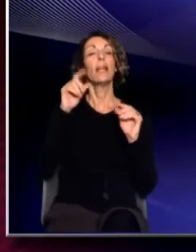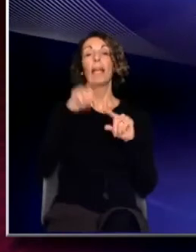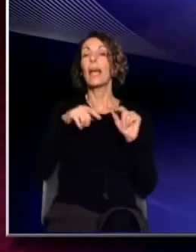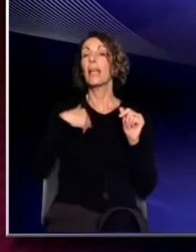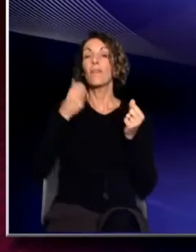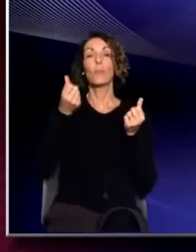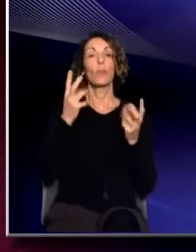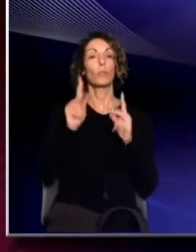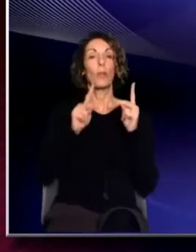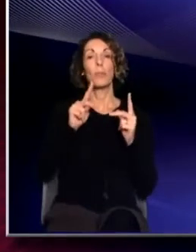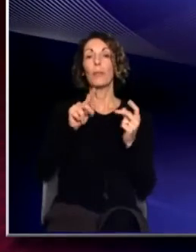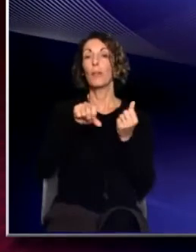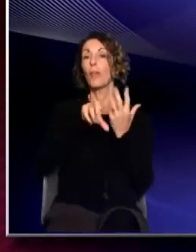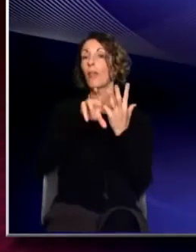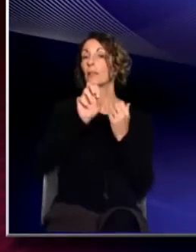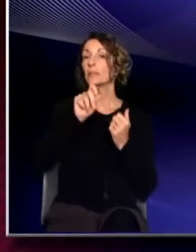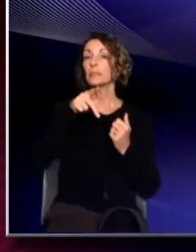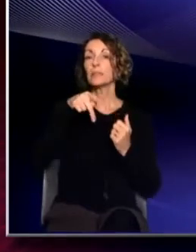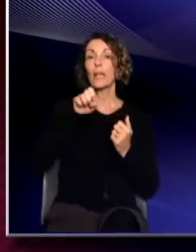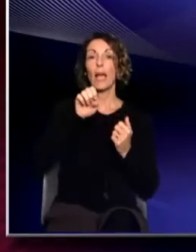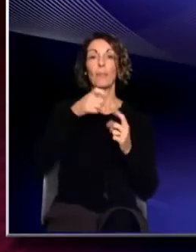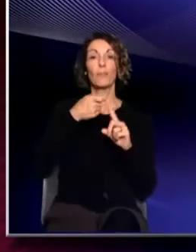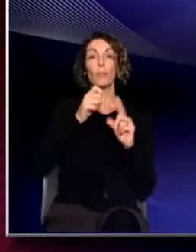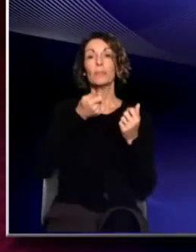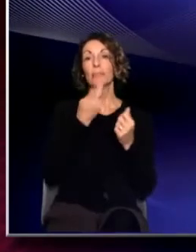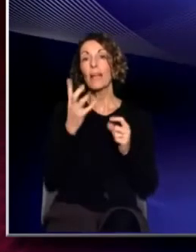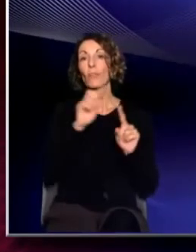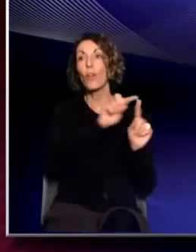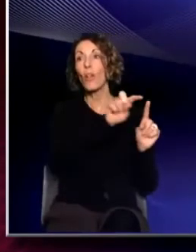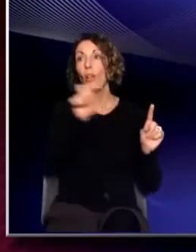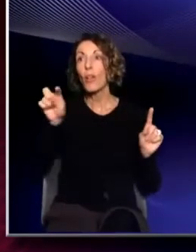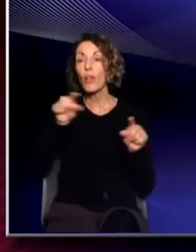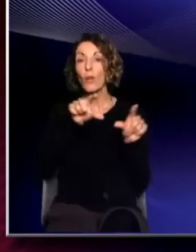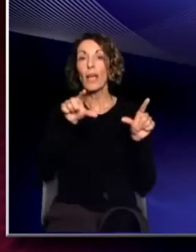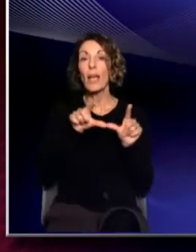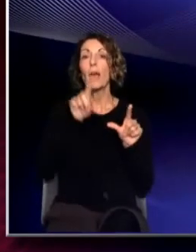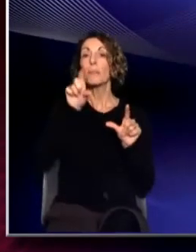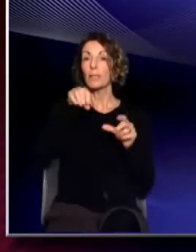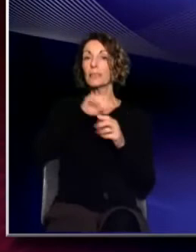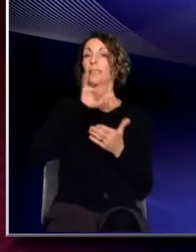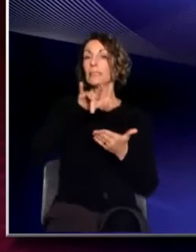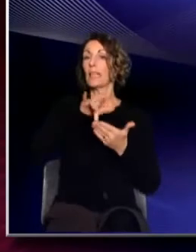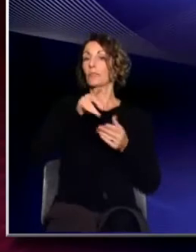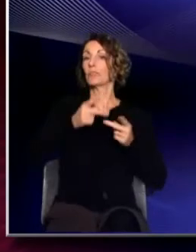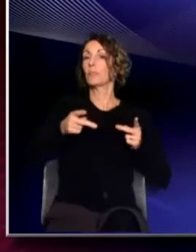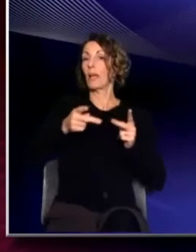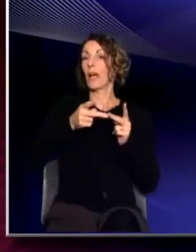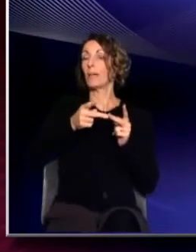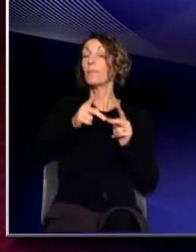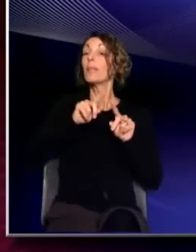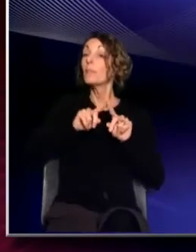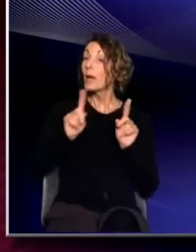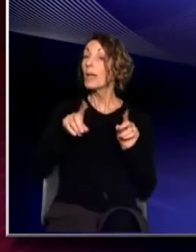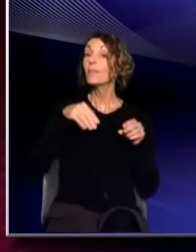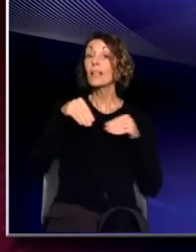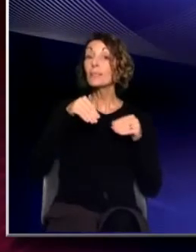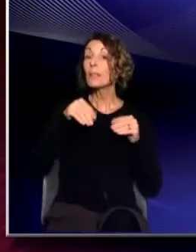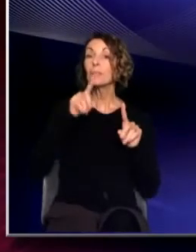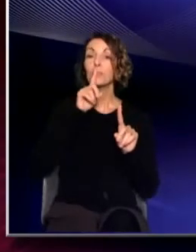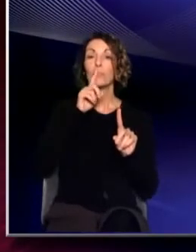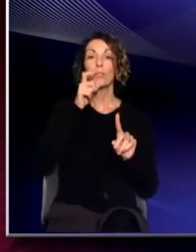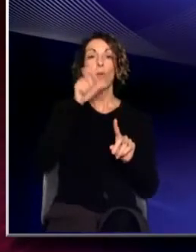would still need to be in a centralized spot. However, the flexibility of this option is that it doesn't have to be on the Tucson